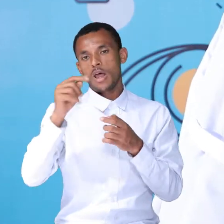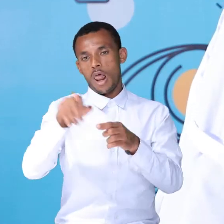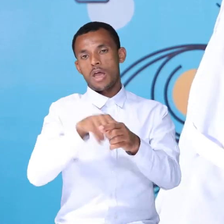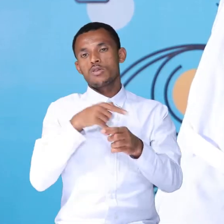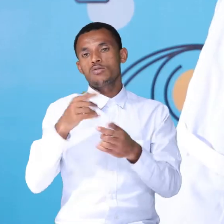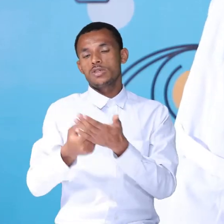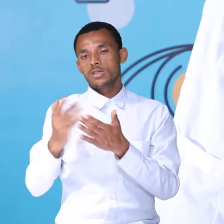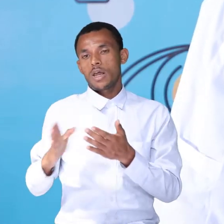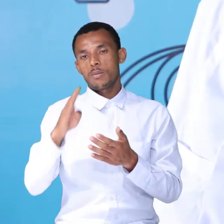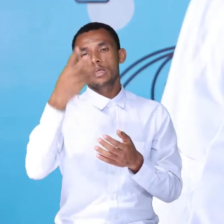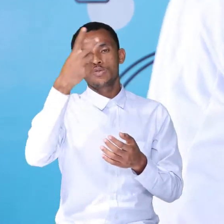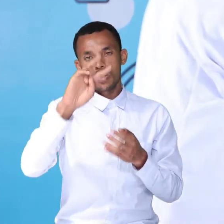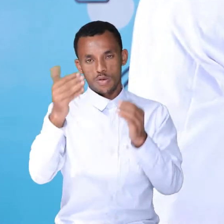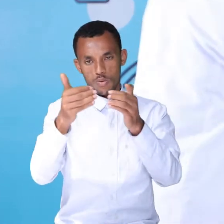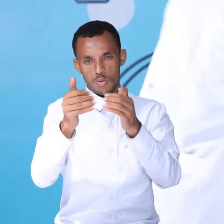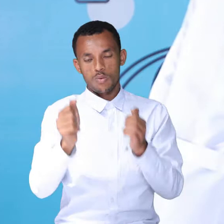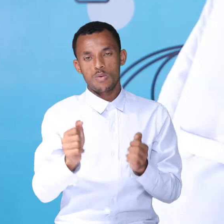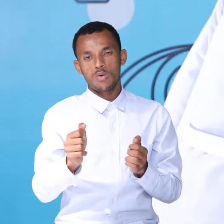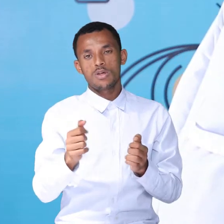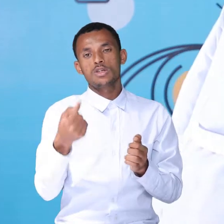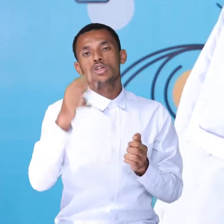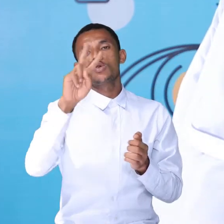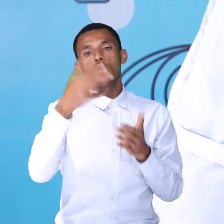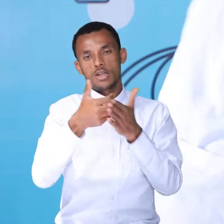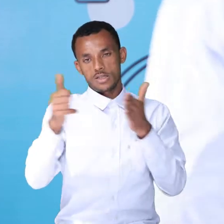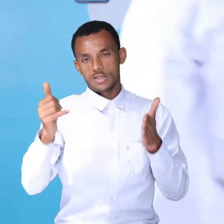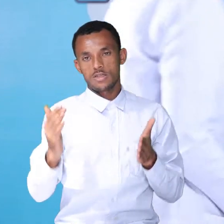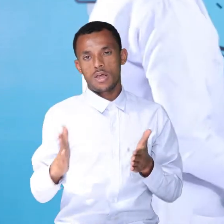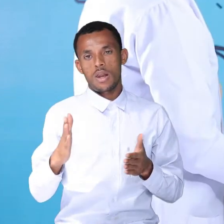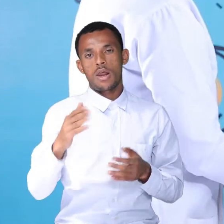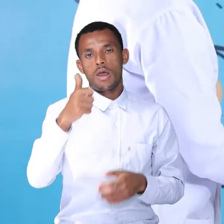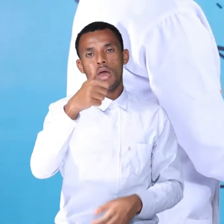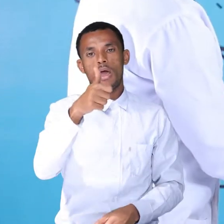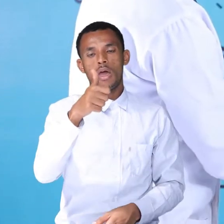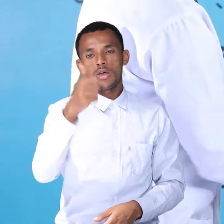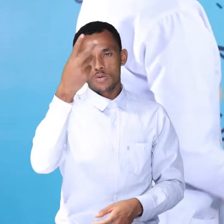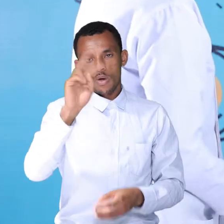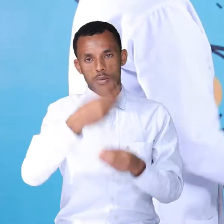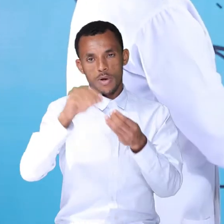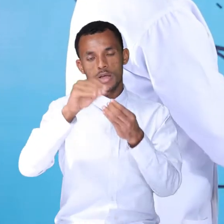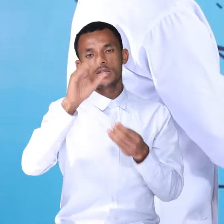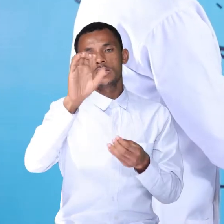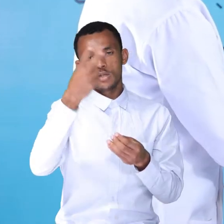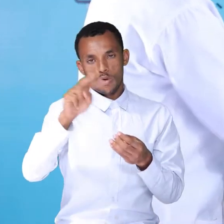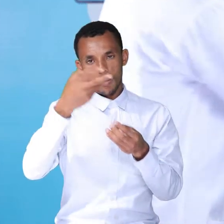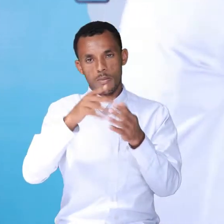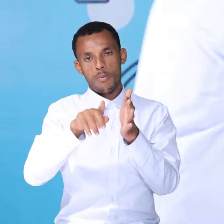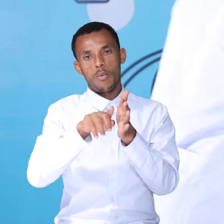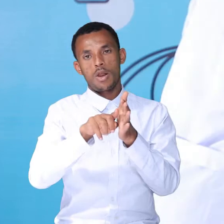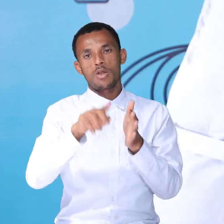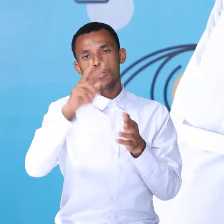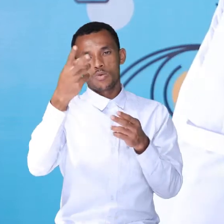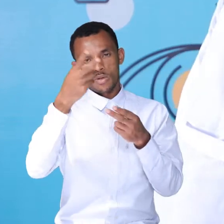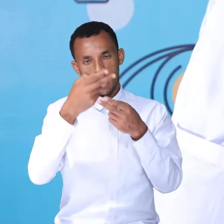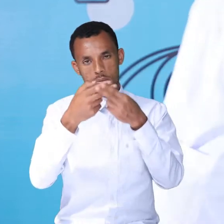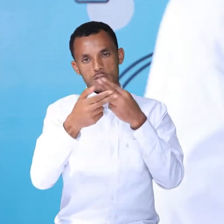B squared is equal to the two adjacent sides, A squared plus C squared minus twice